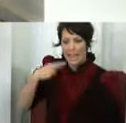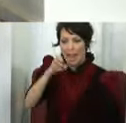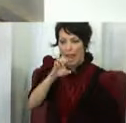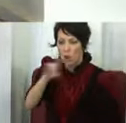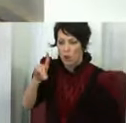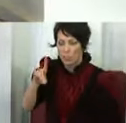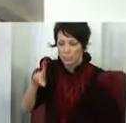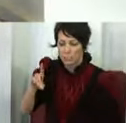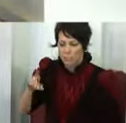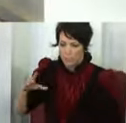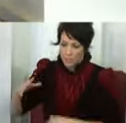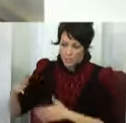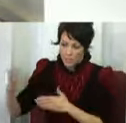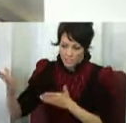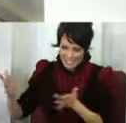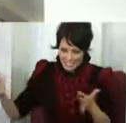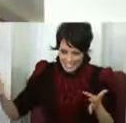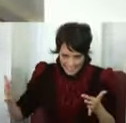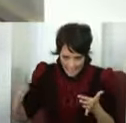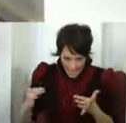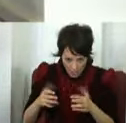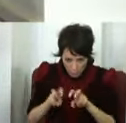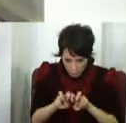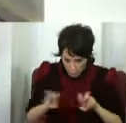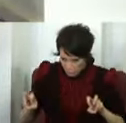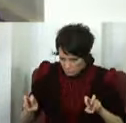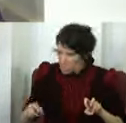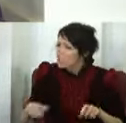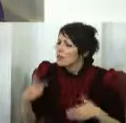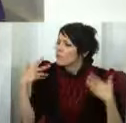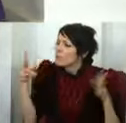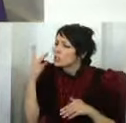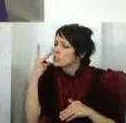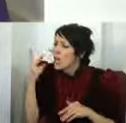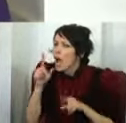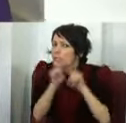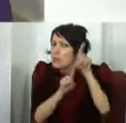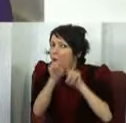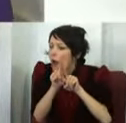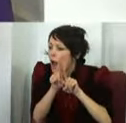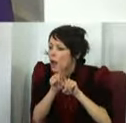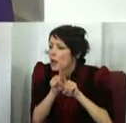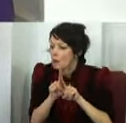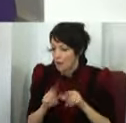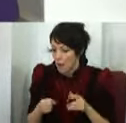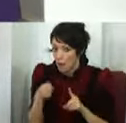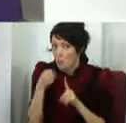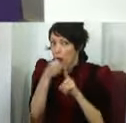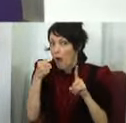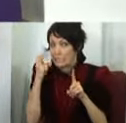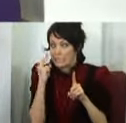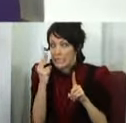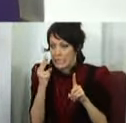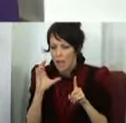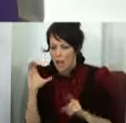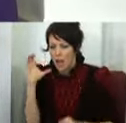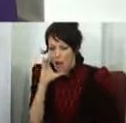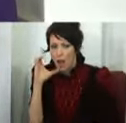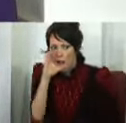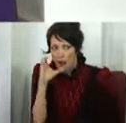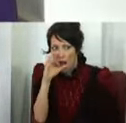when they had first seen the star. He told them, "Go to Bethlehem and search carefully for the